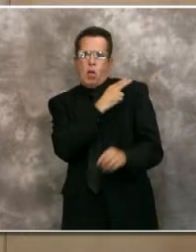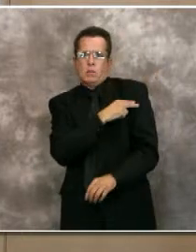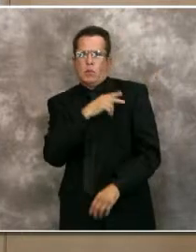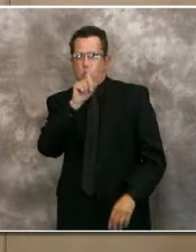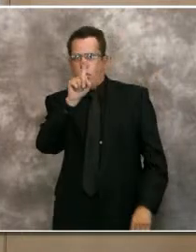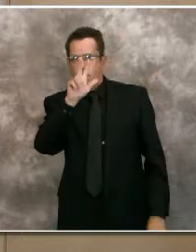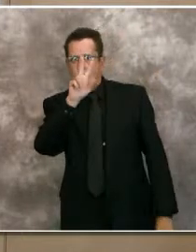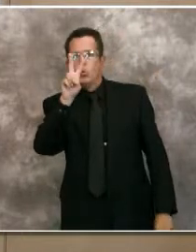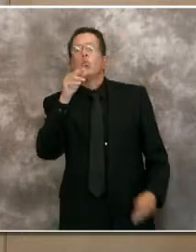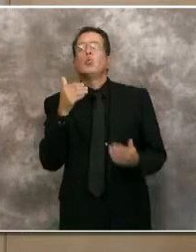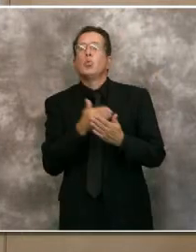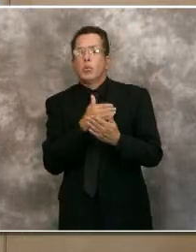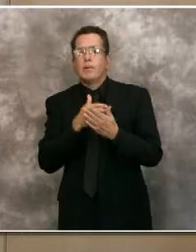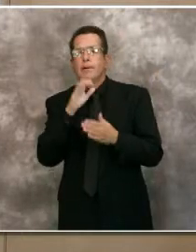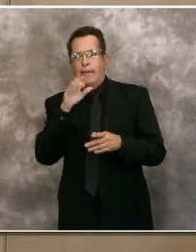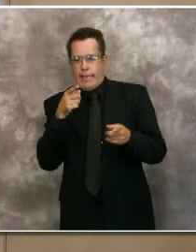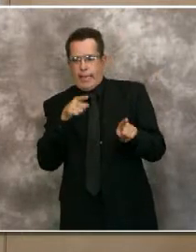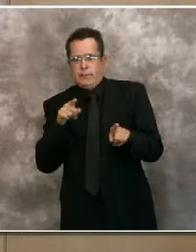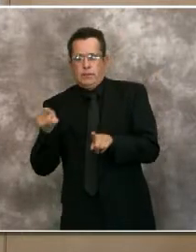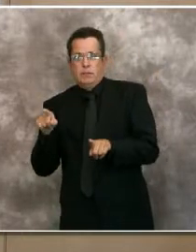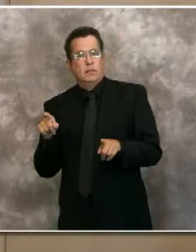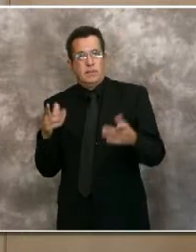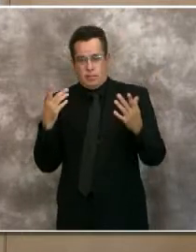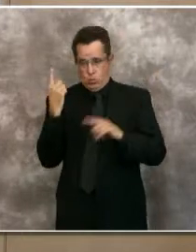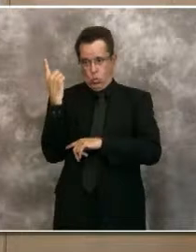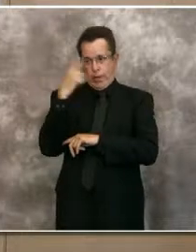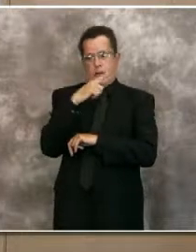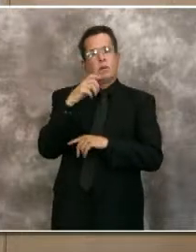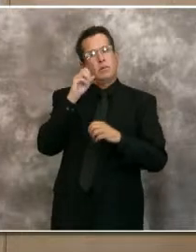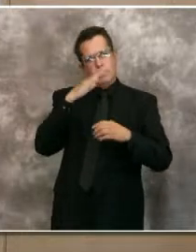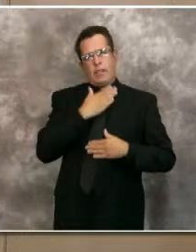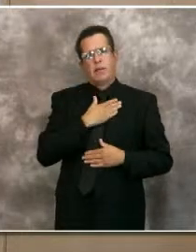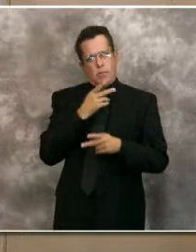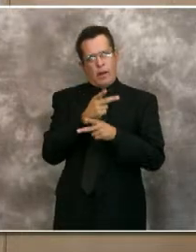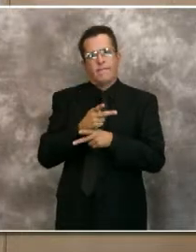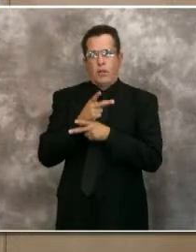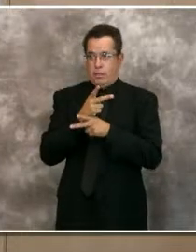asking people to still be vigilant, even as things open up.